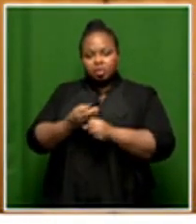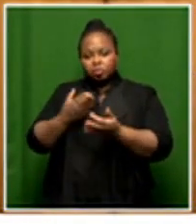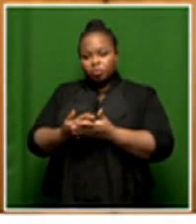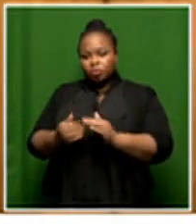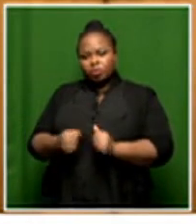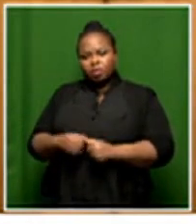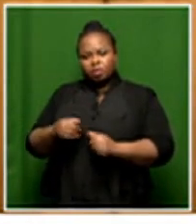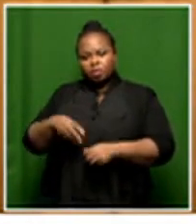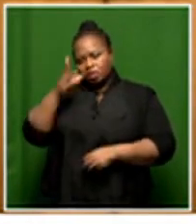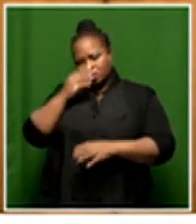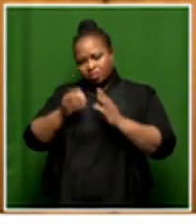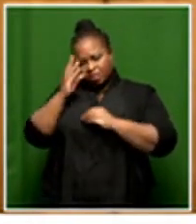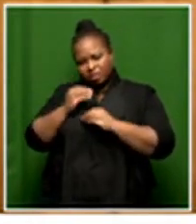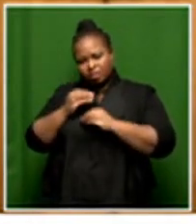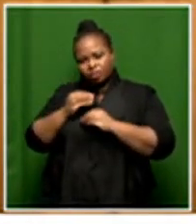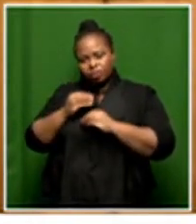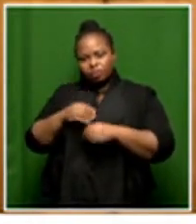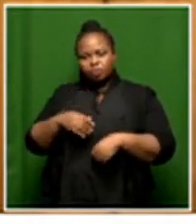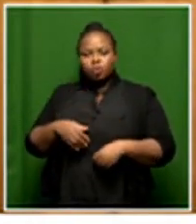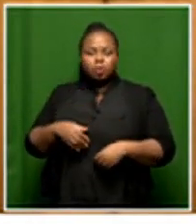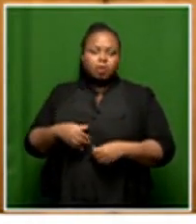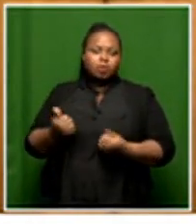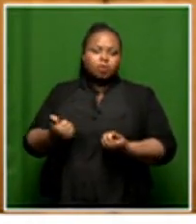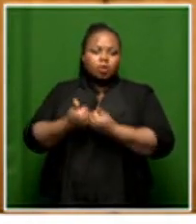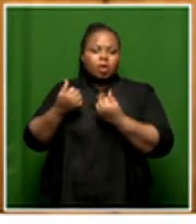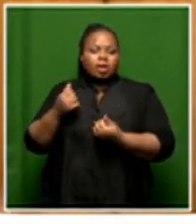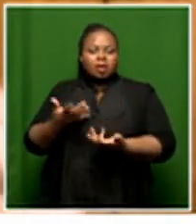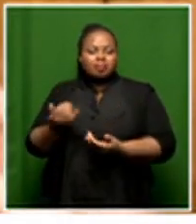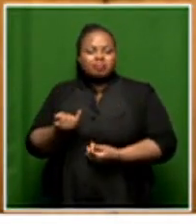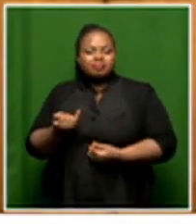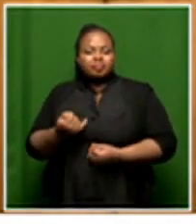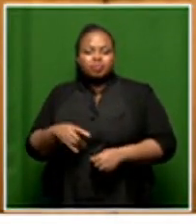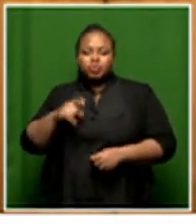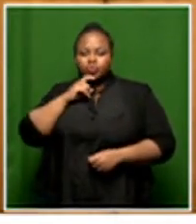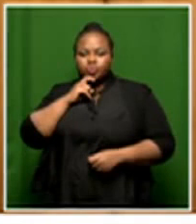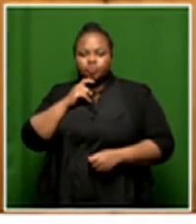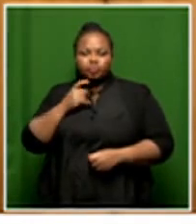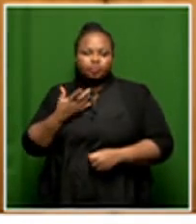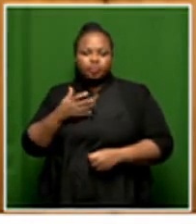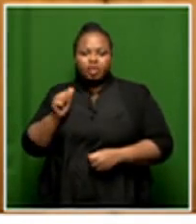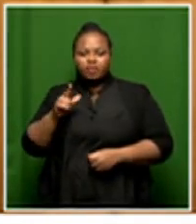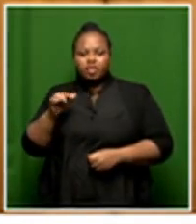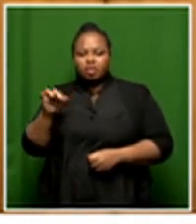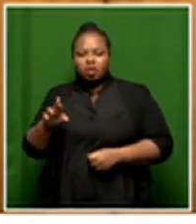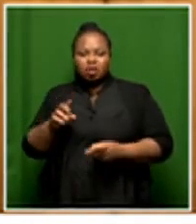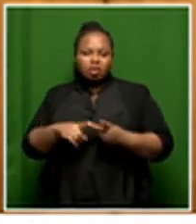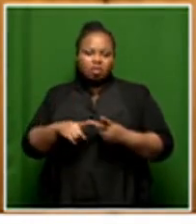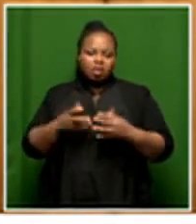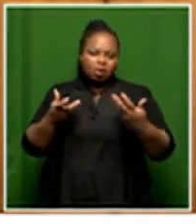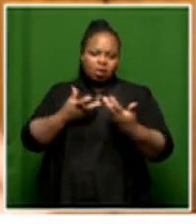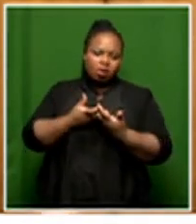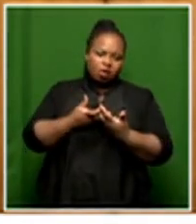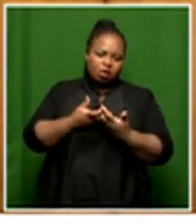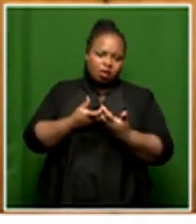learning. So gamification is using an incentive like creating an avatar and allowing that avatar